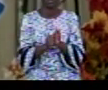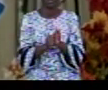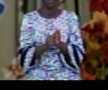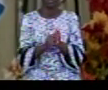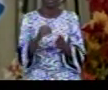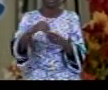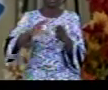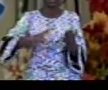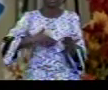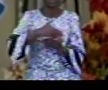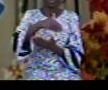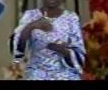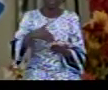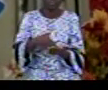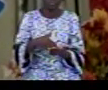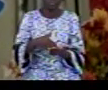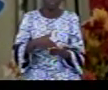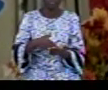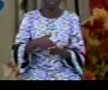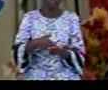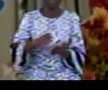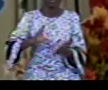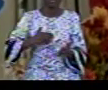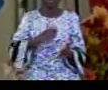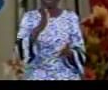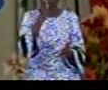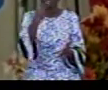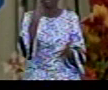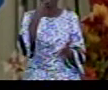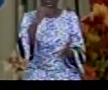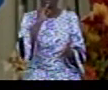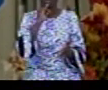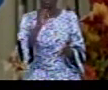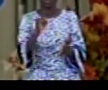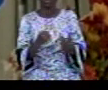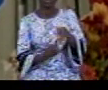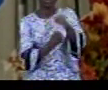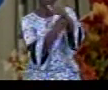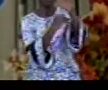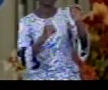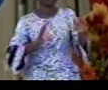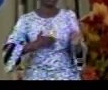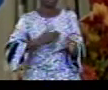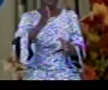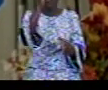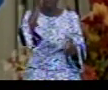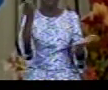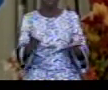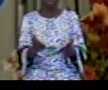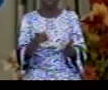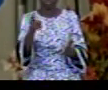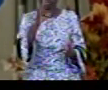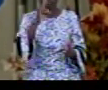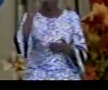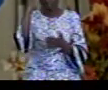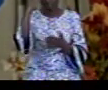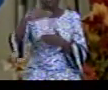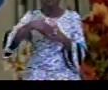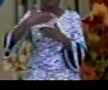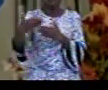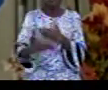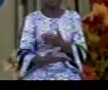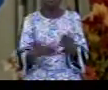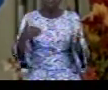mother, who has been supporting our father, she's here. Mama, you are welcome once again to Niger State.